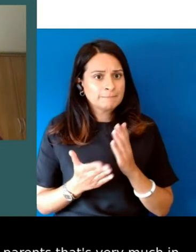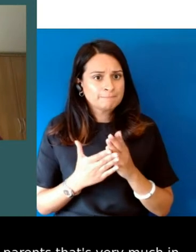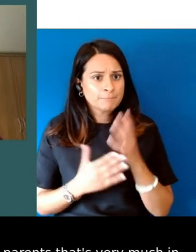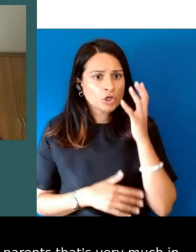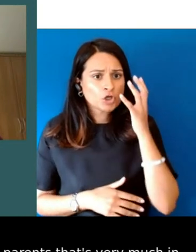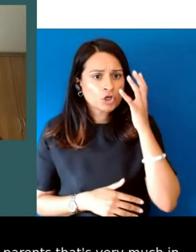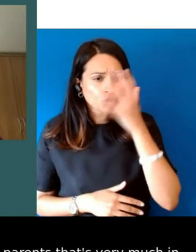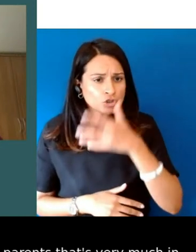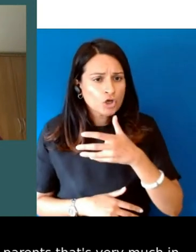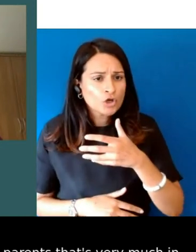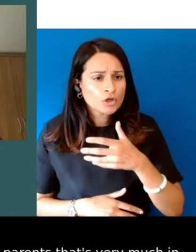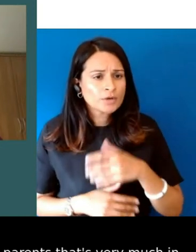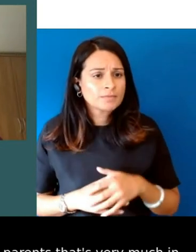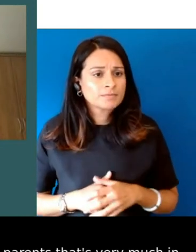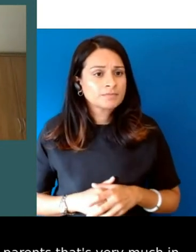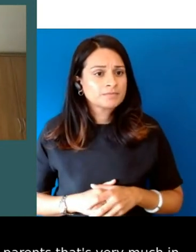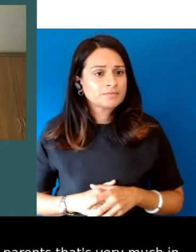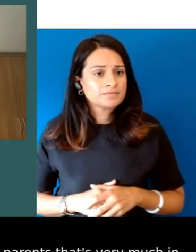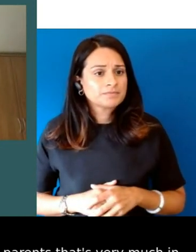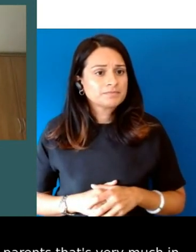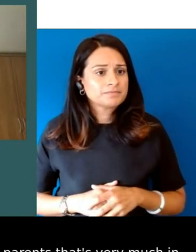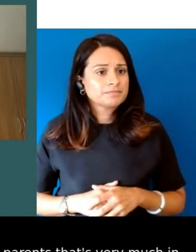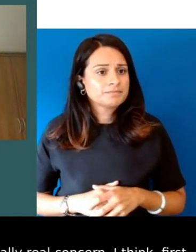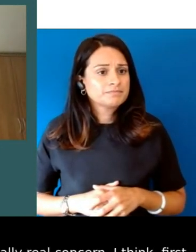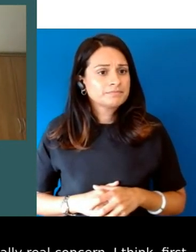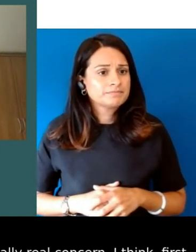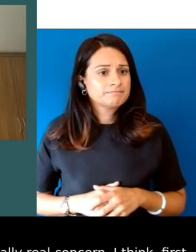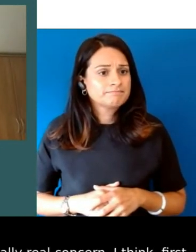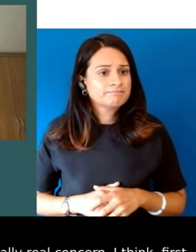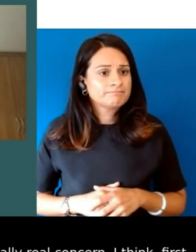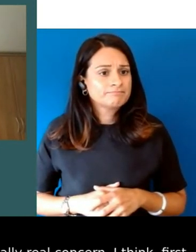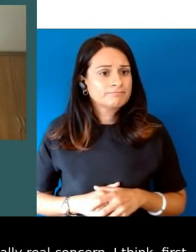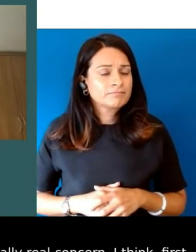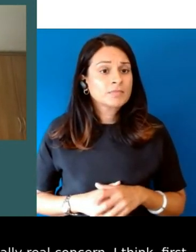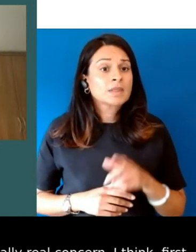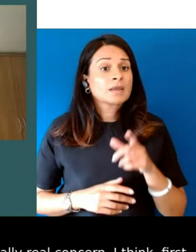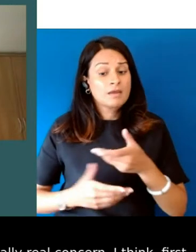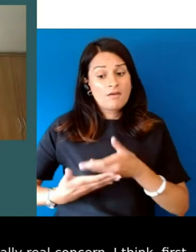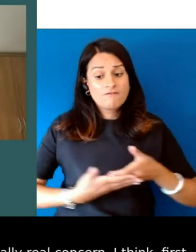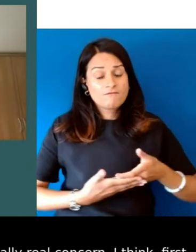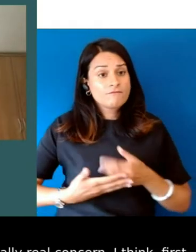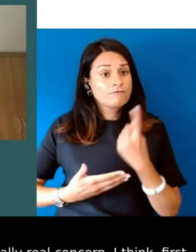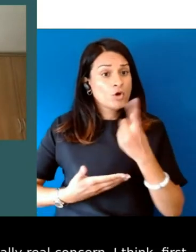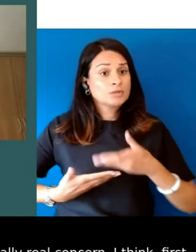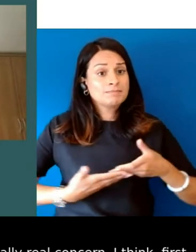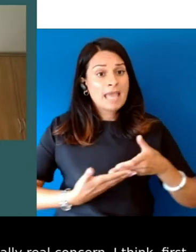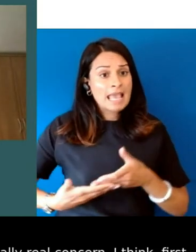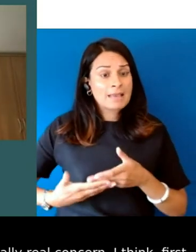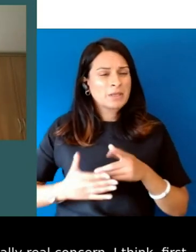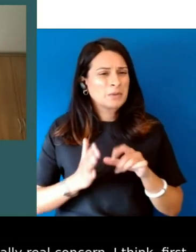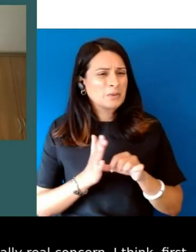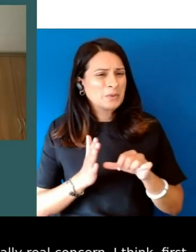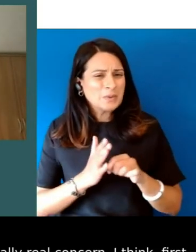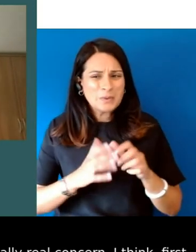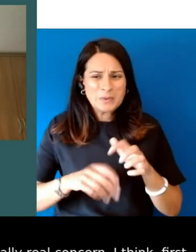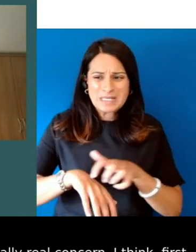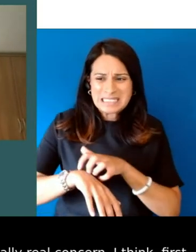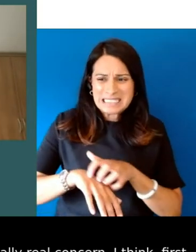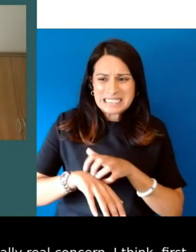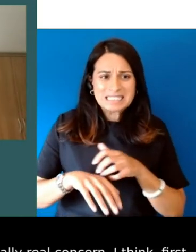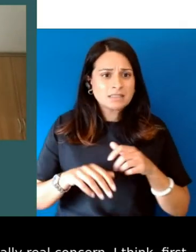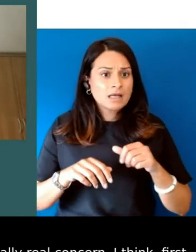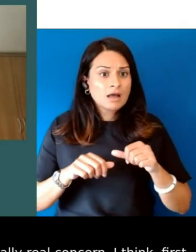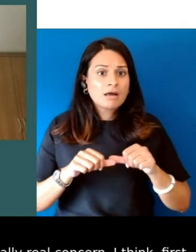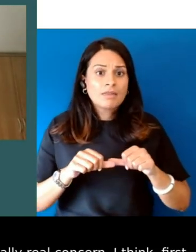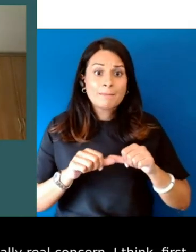i think first of all you know if the first babies had difficult eczema it doesn't always follow that subsequent children even